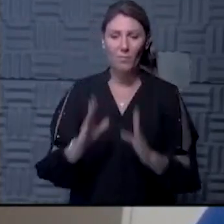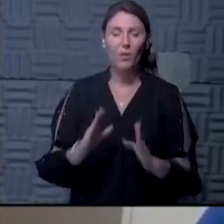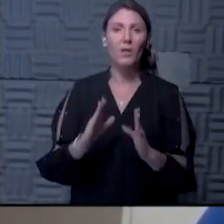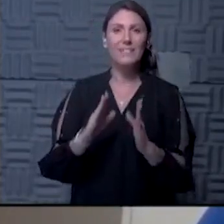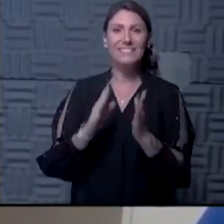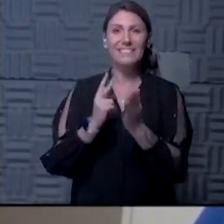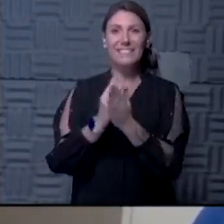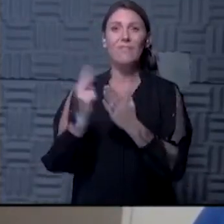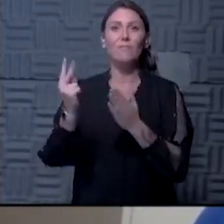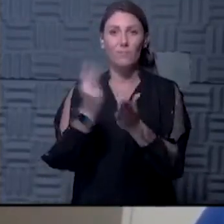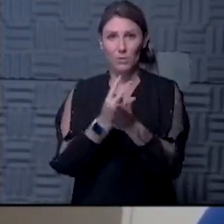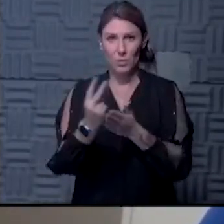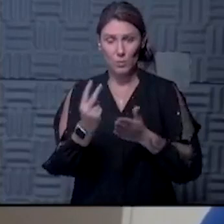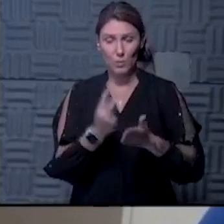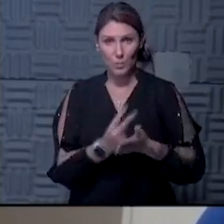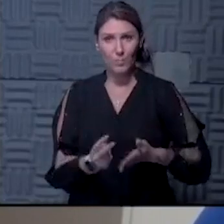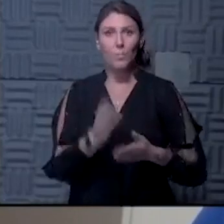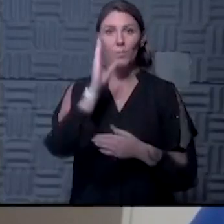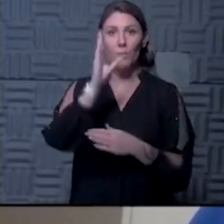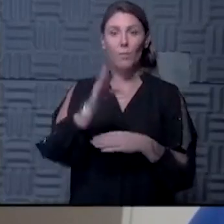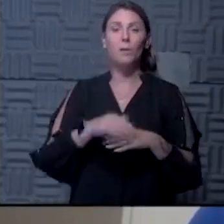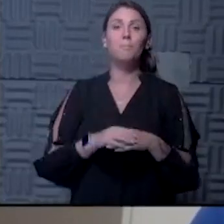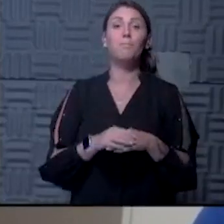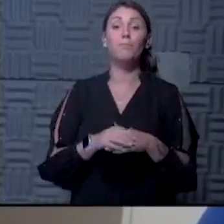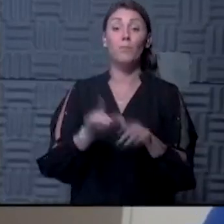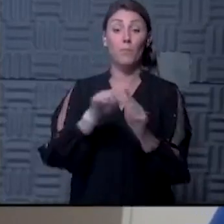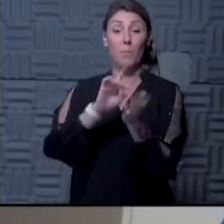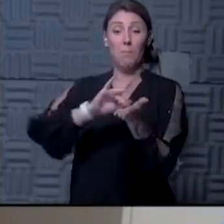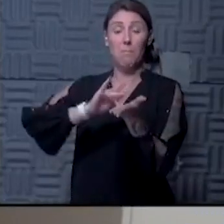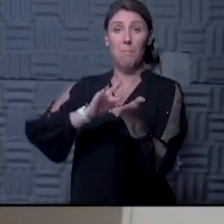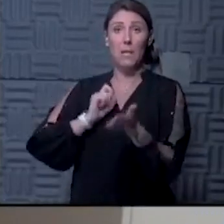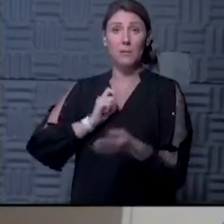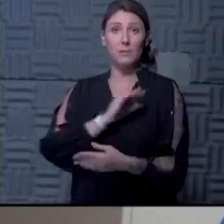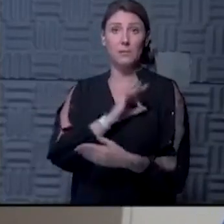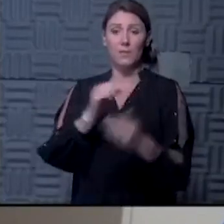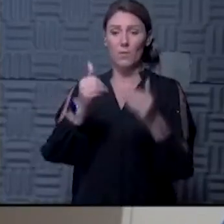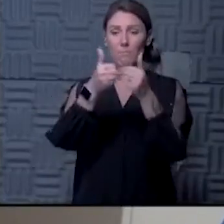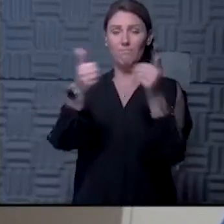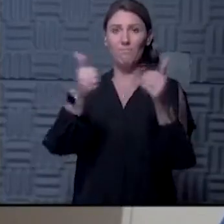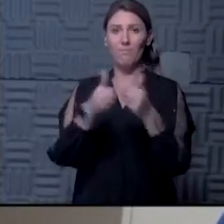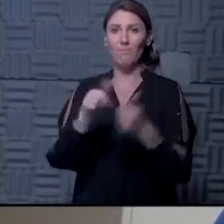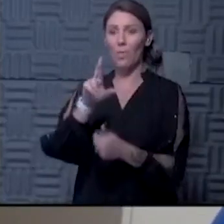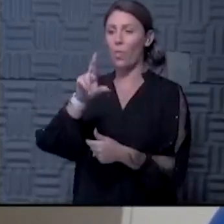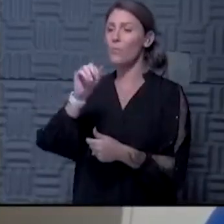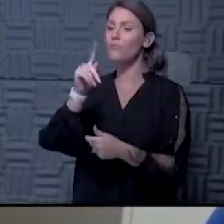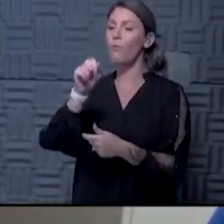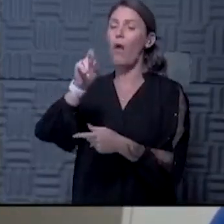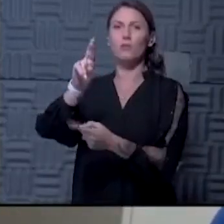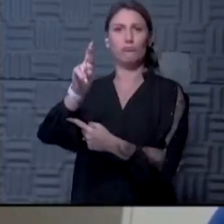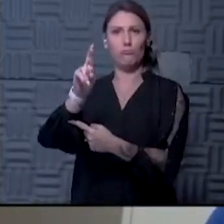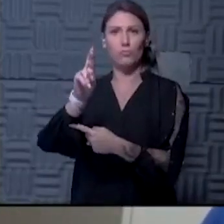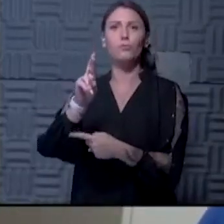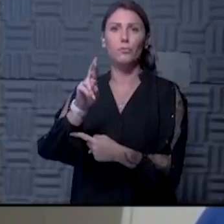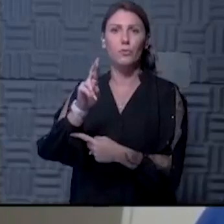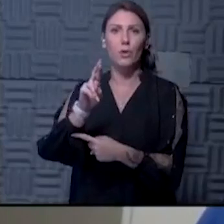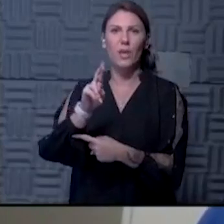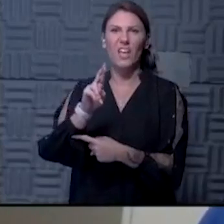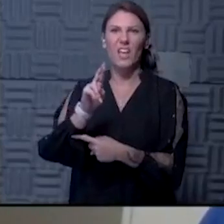2 weeks. What we usually try to do from a medical staff is we split up our roster into